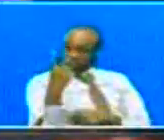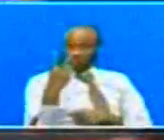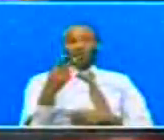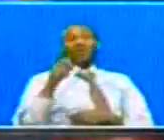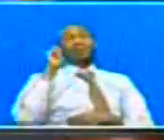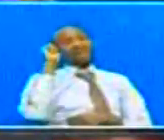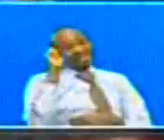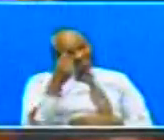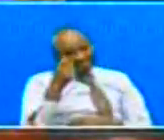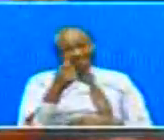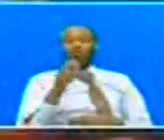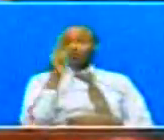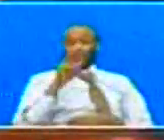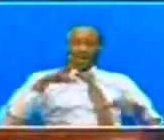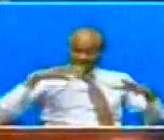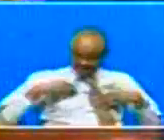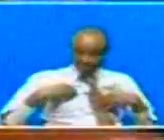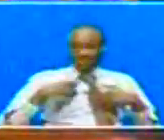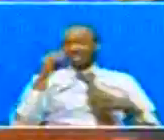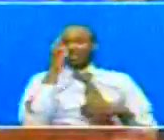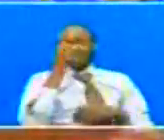and named Kibaki the president. In